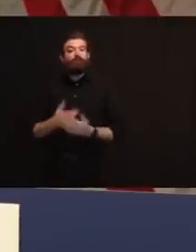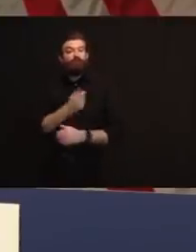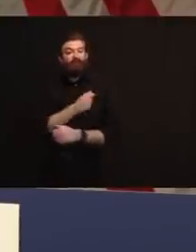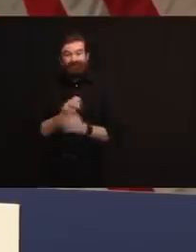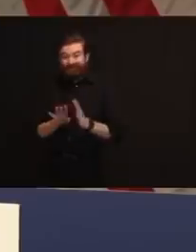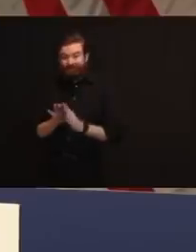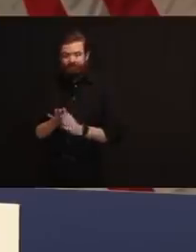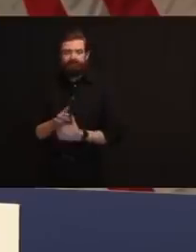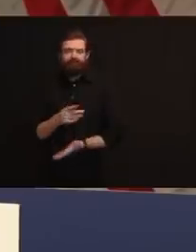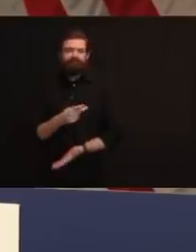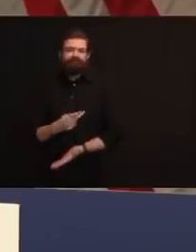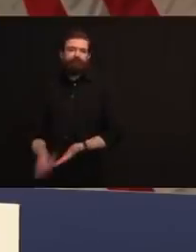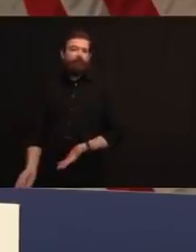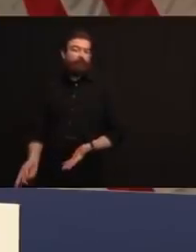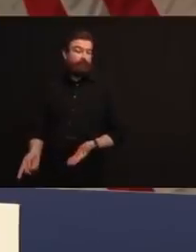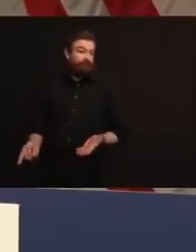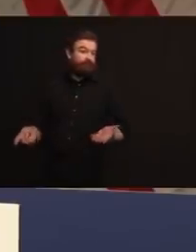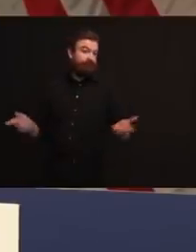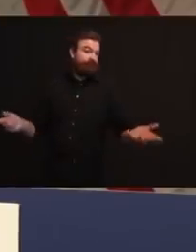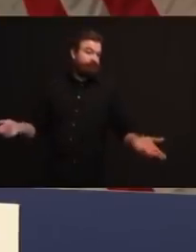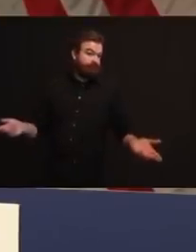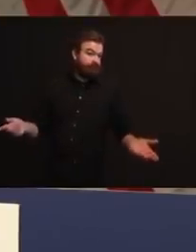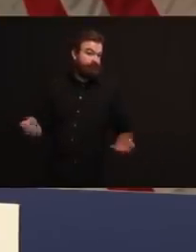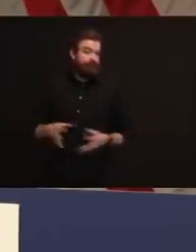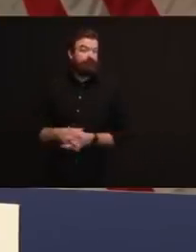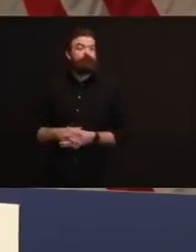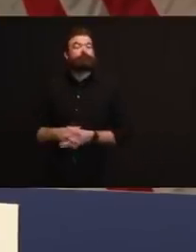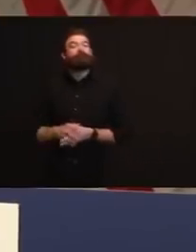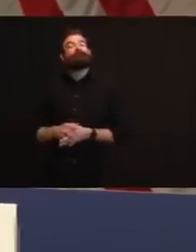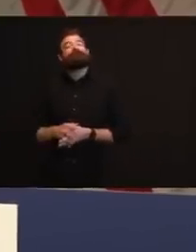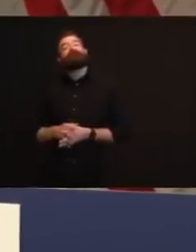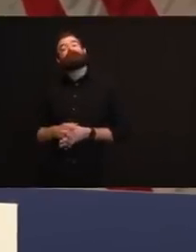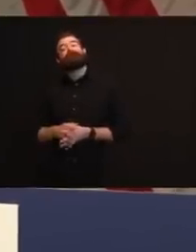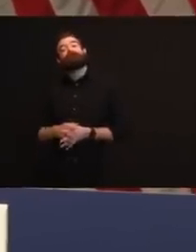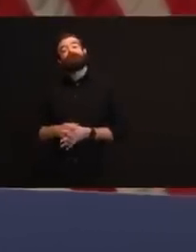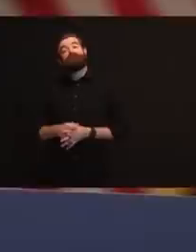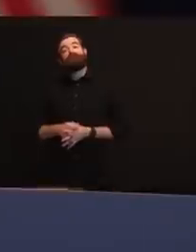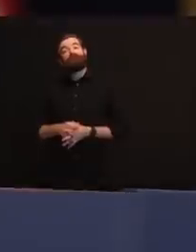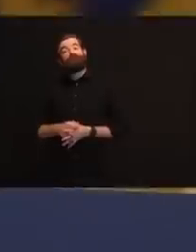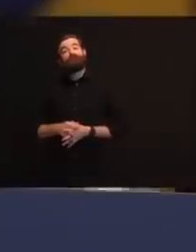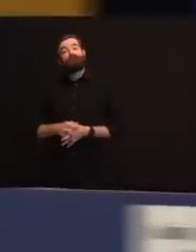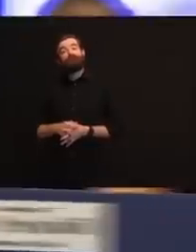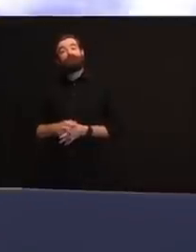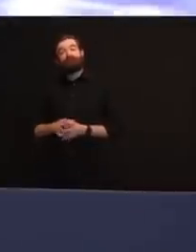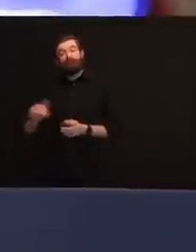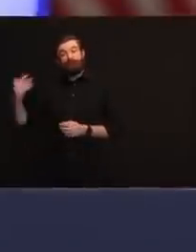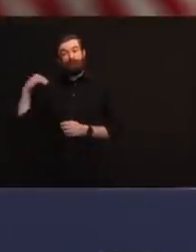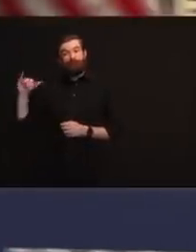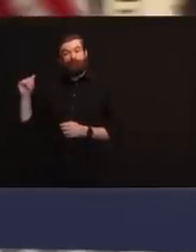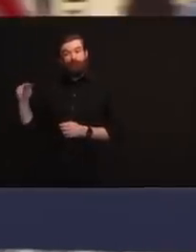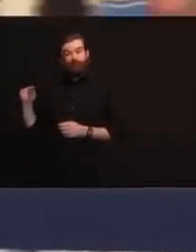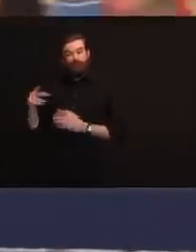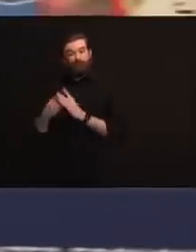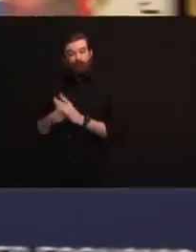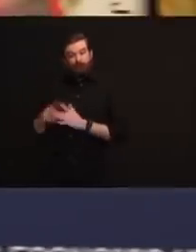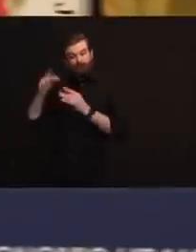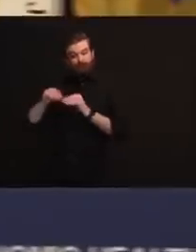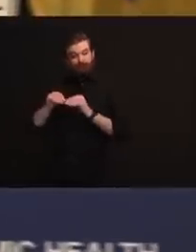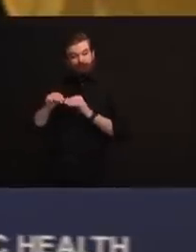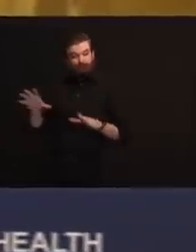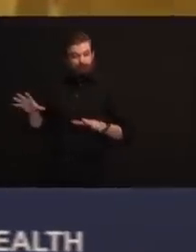is remarkable. And to repeat for everybody, the exempt persons right now are pregnant